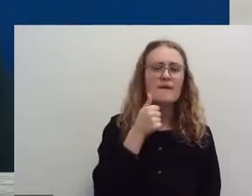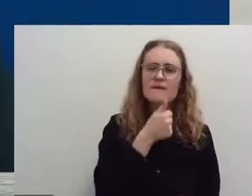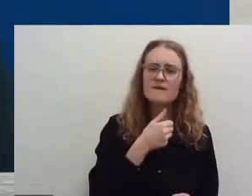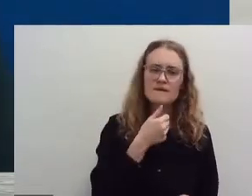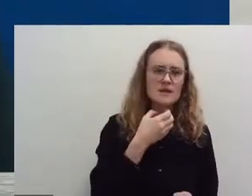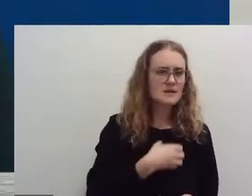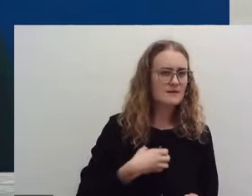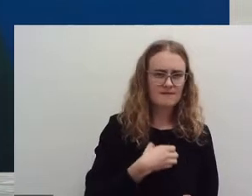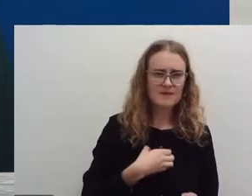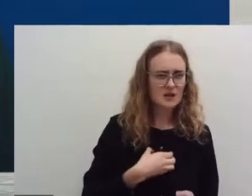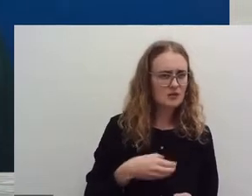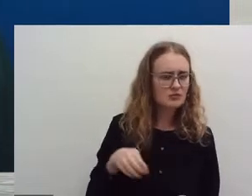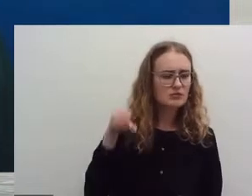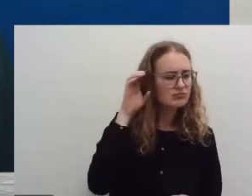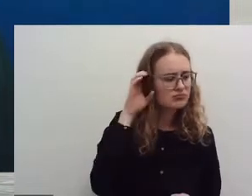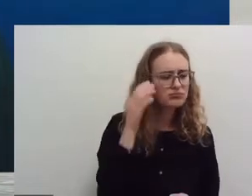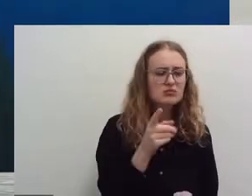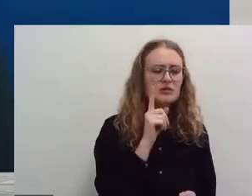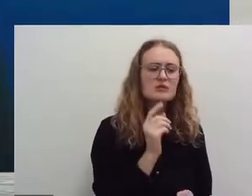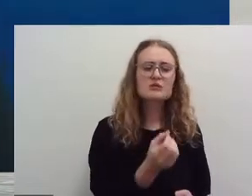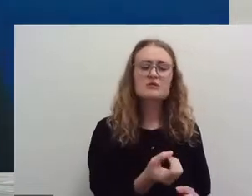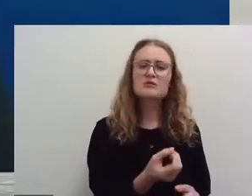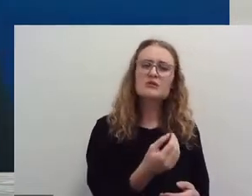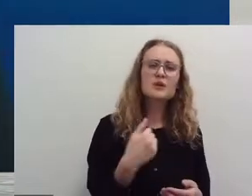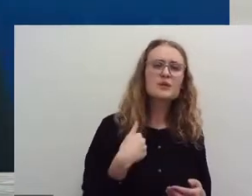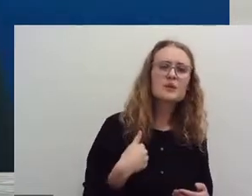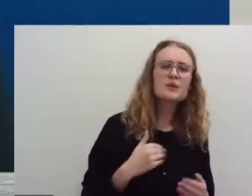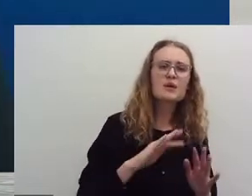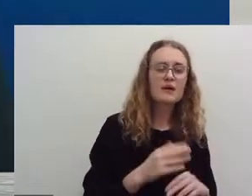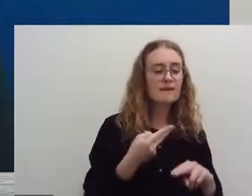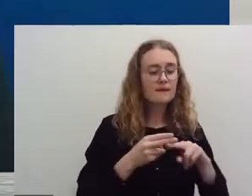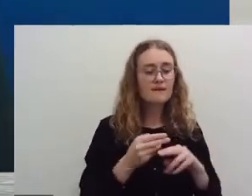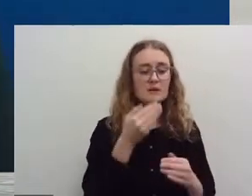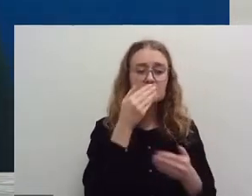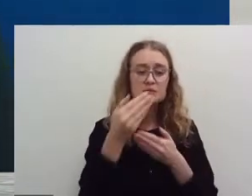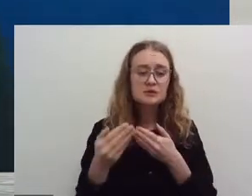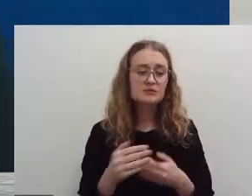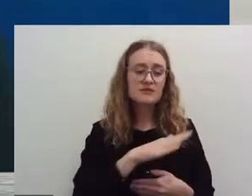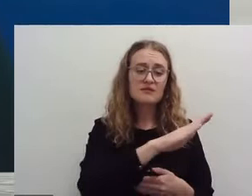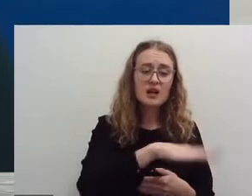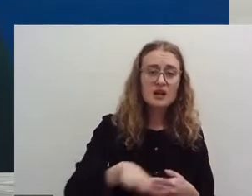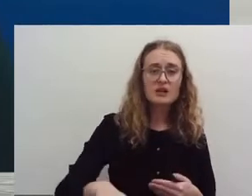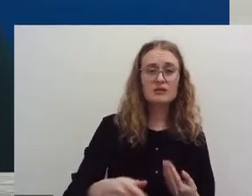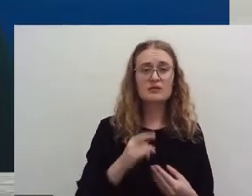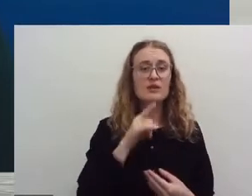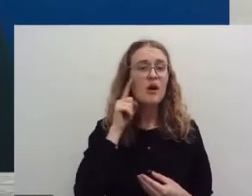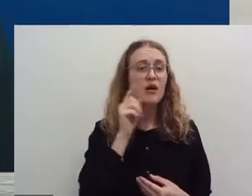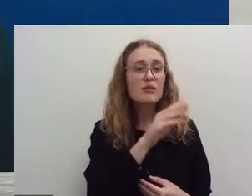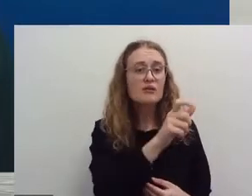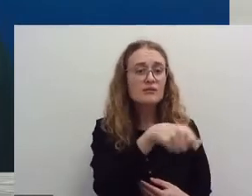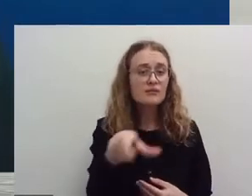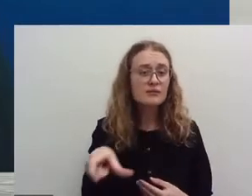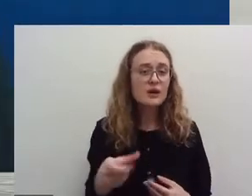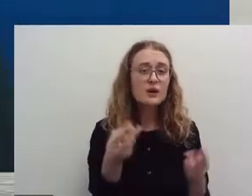ask themselves, we shall ask young people and children themselves. It is only through open